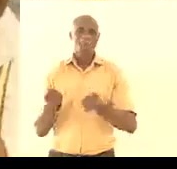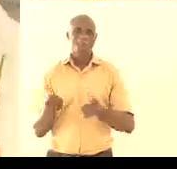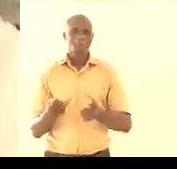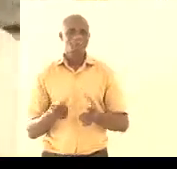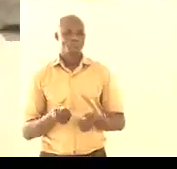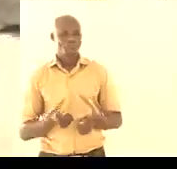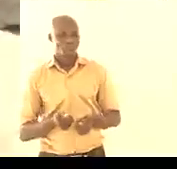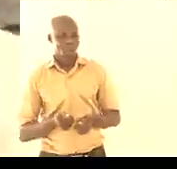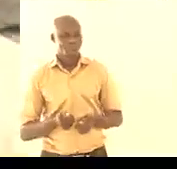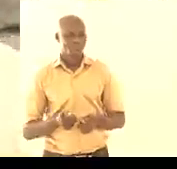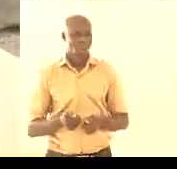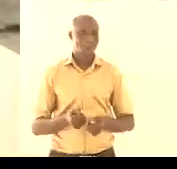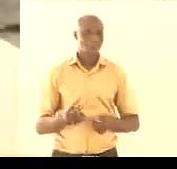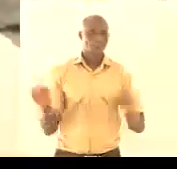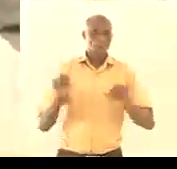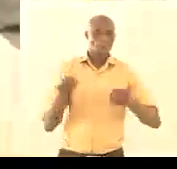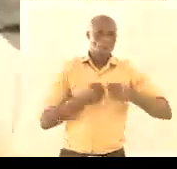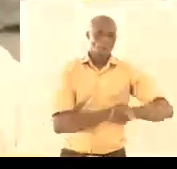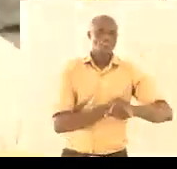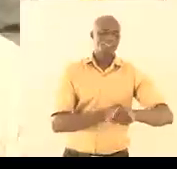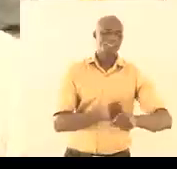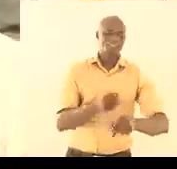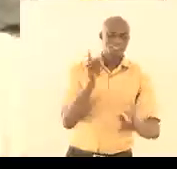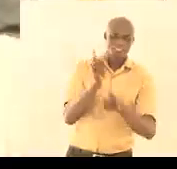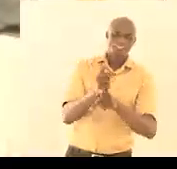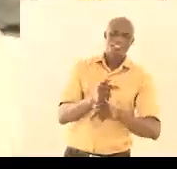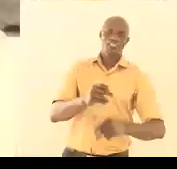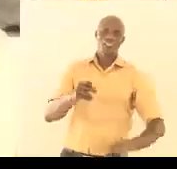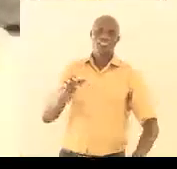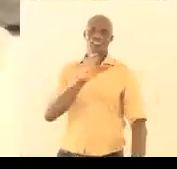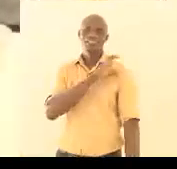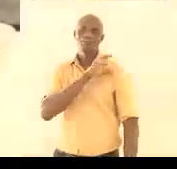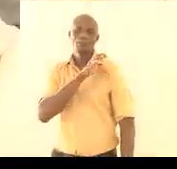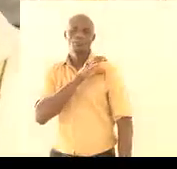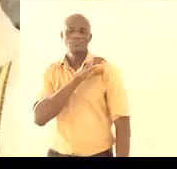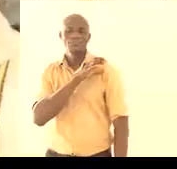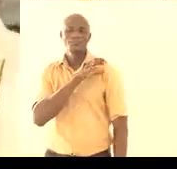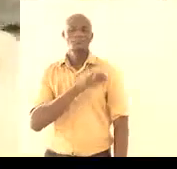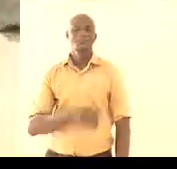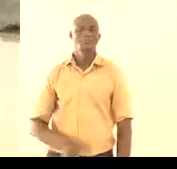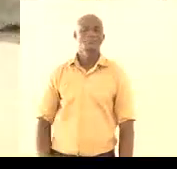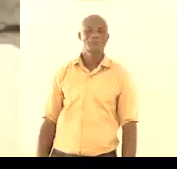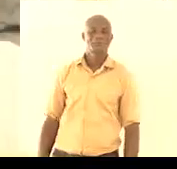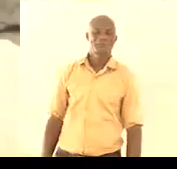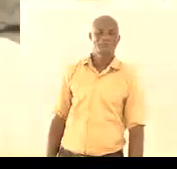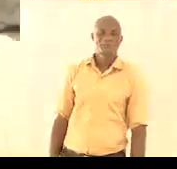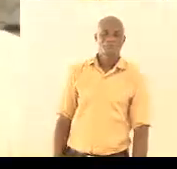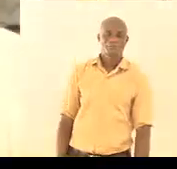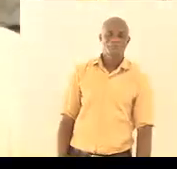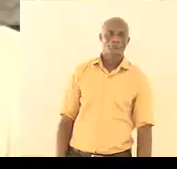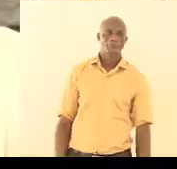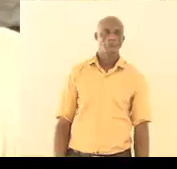There is insecurity. Surround the big people, surround themselves with police, and kill and go police, and then, you know.